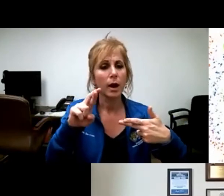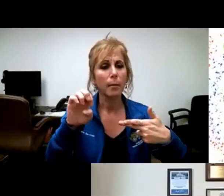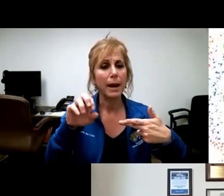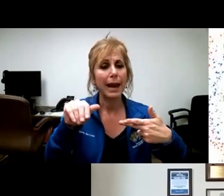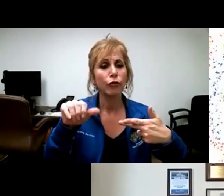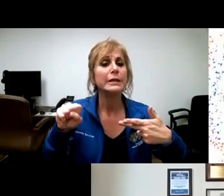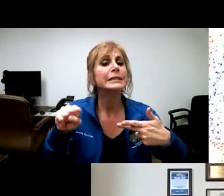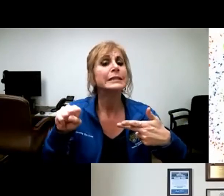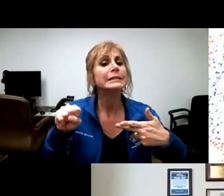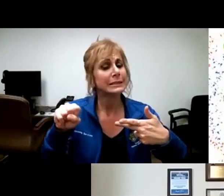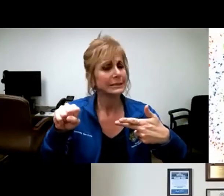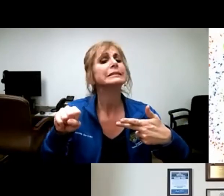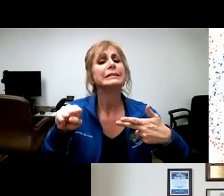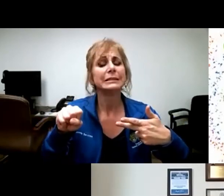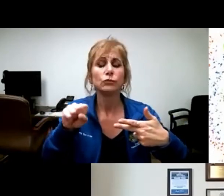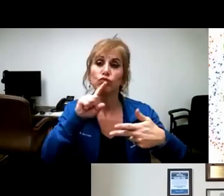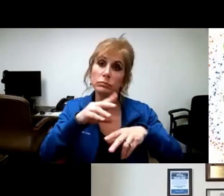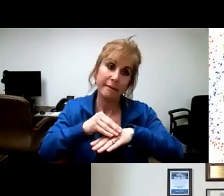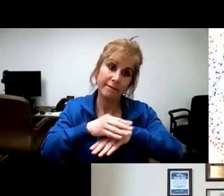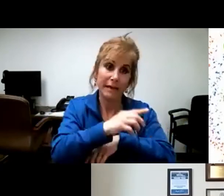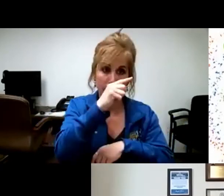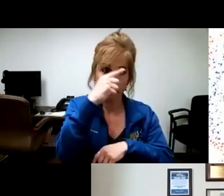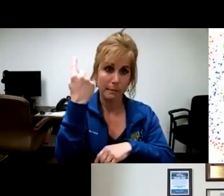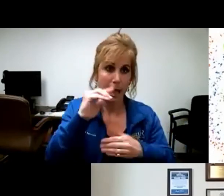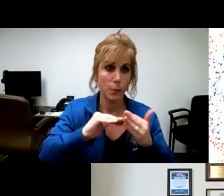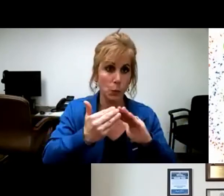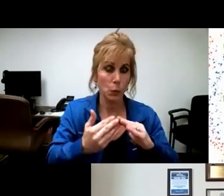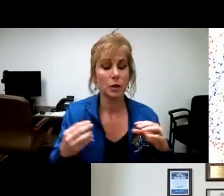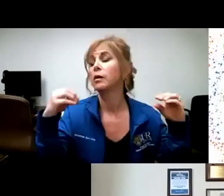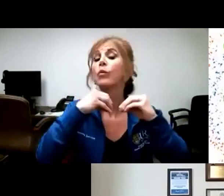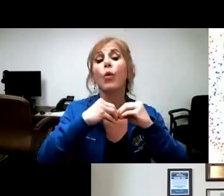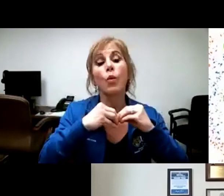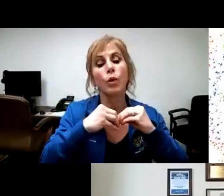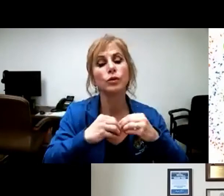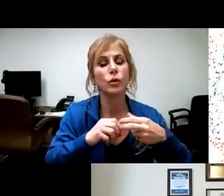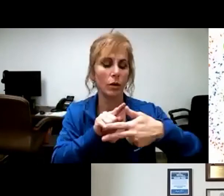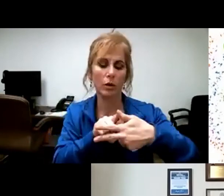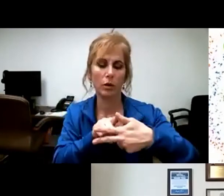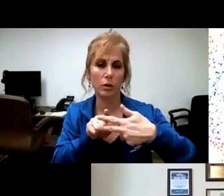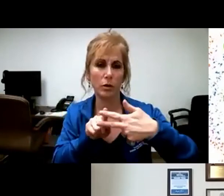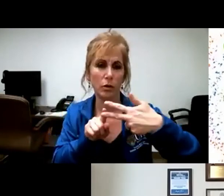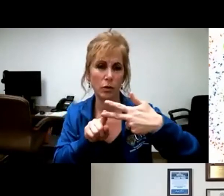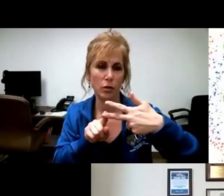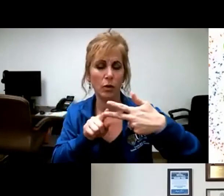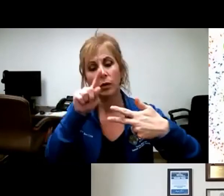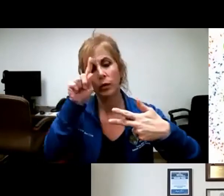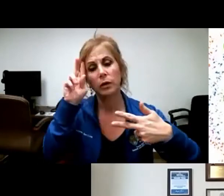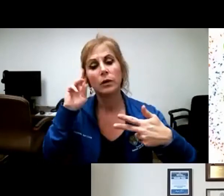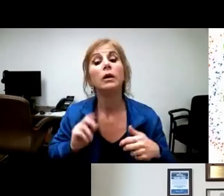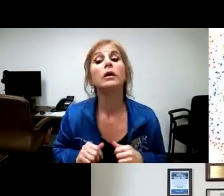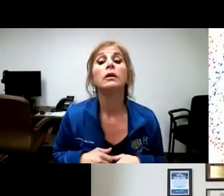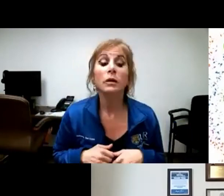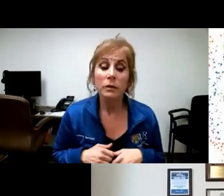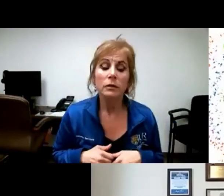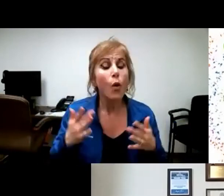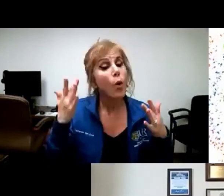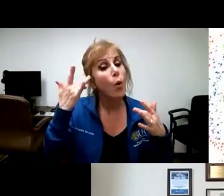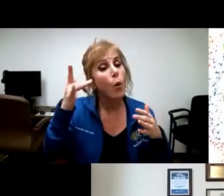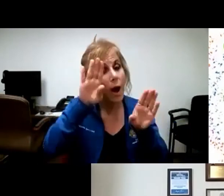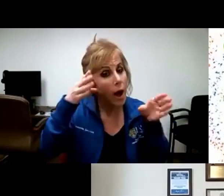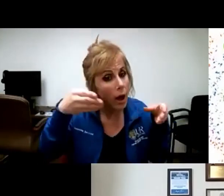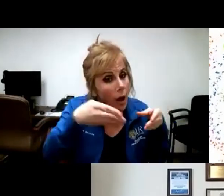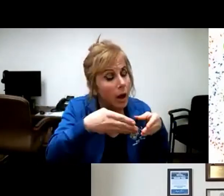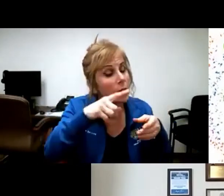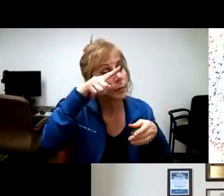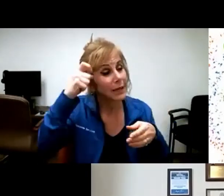community in the catchment area. And so those are cancers that we're focusing on, both because they have disparities associated with them, and also because we